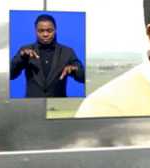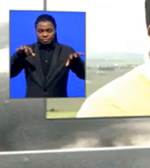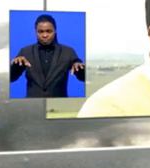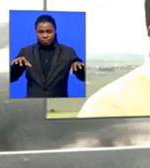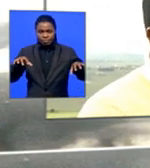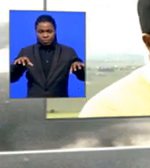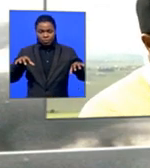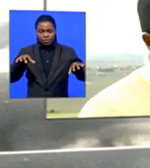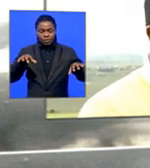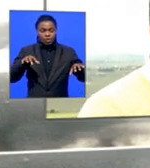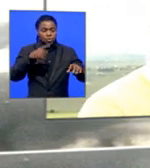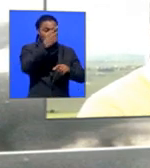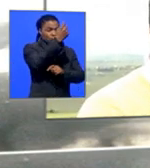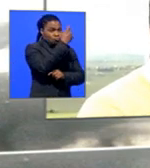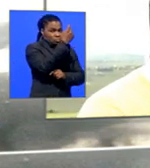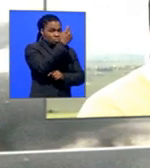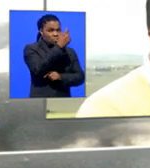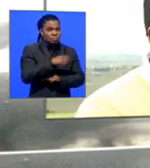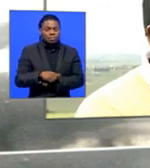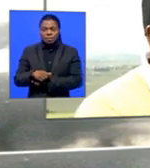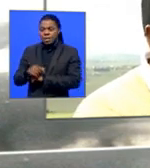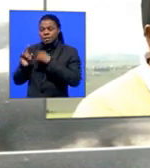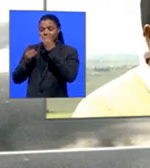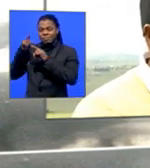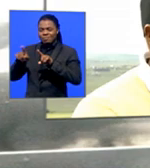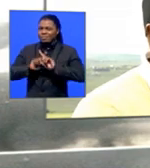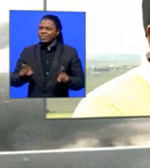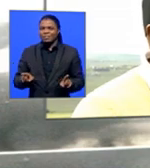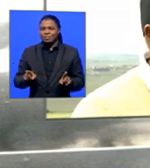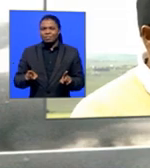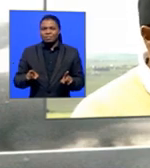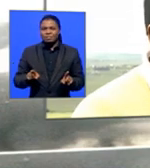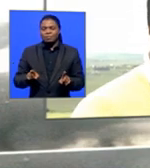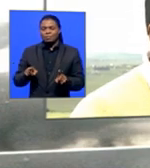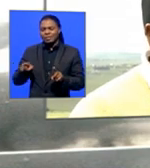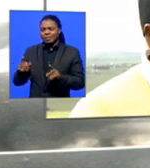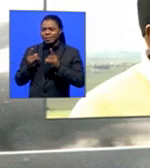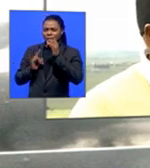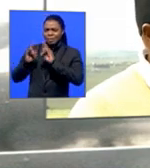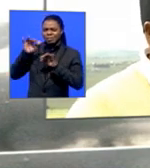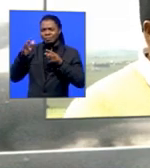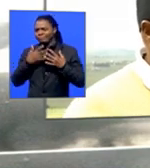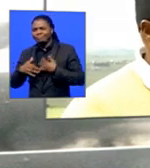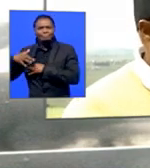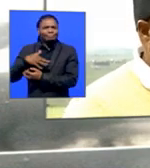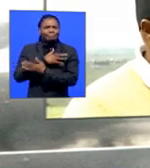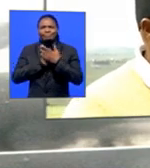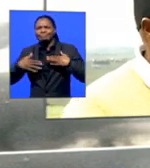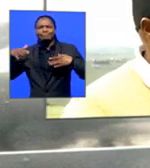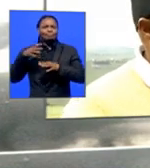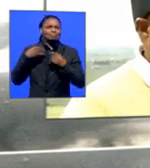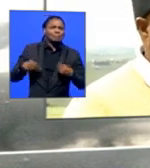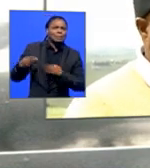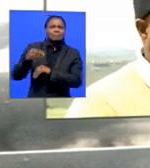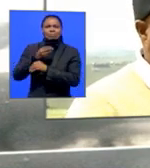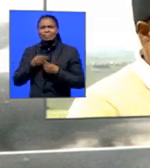between rural and urban areas. In the urban areas, everybody is rushing, moving around,